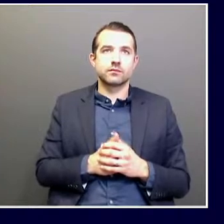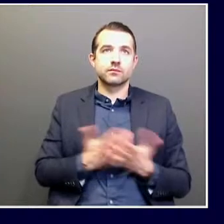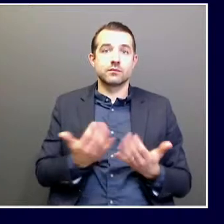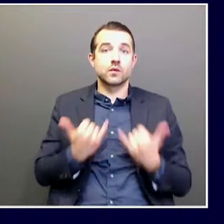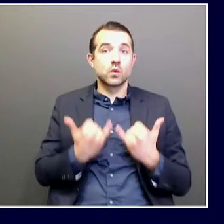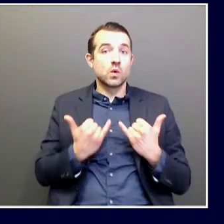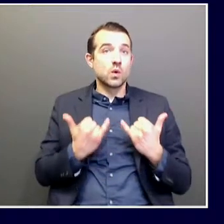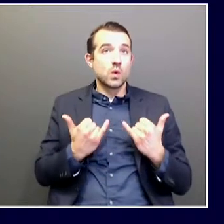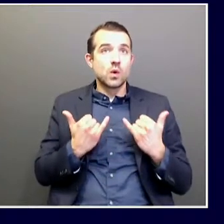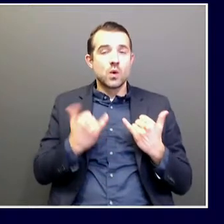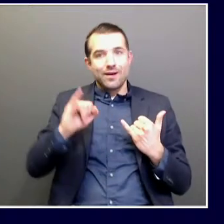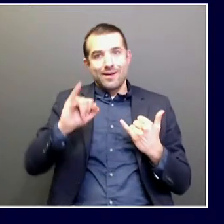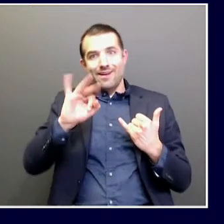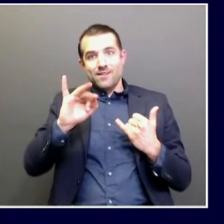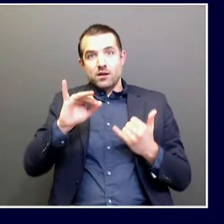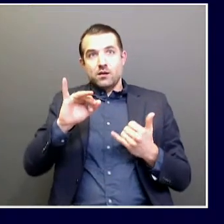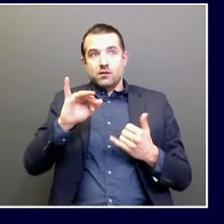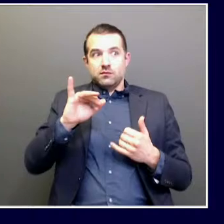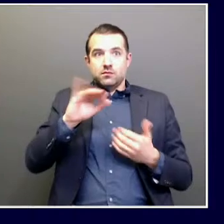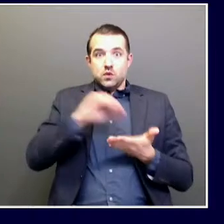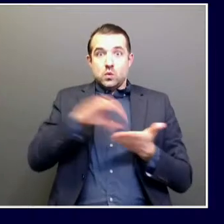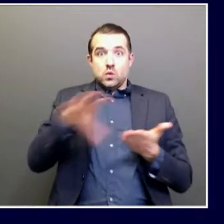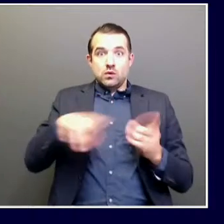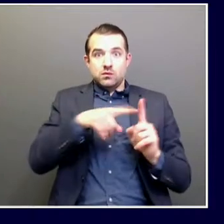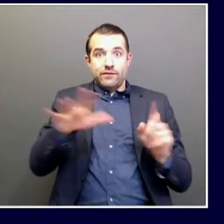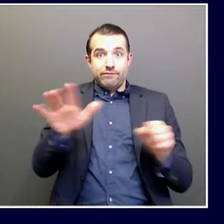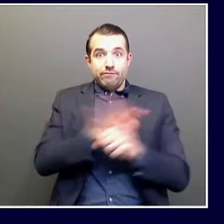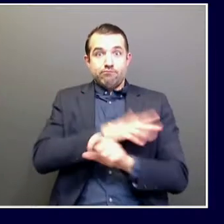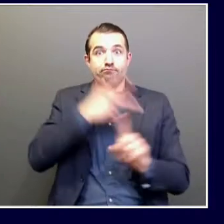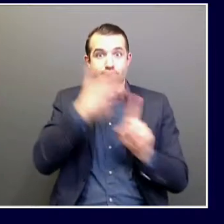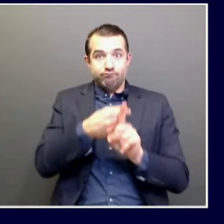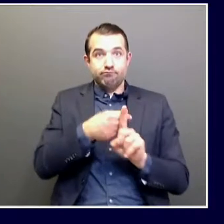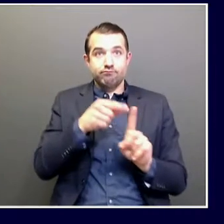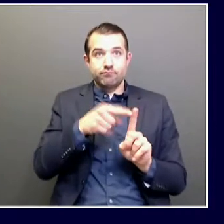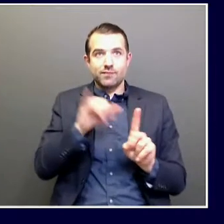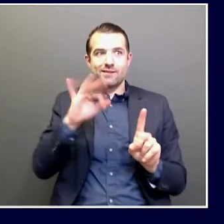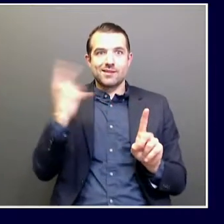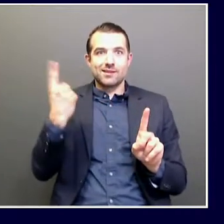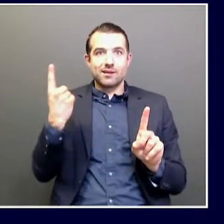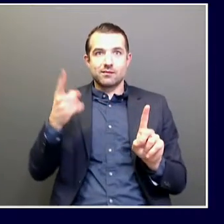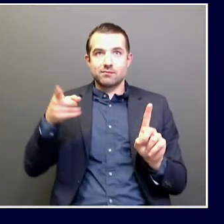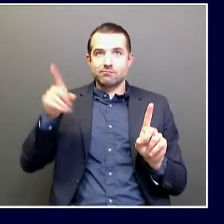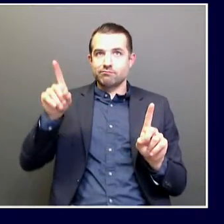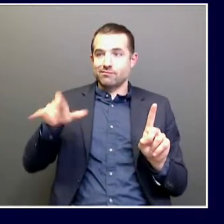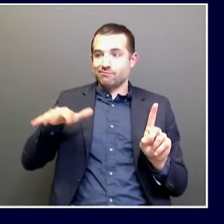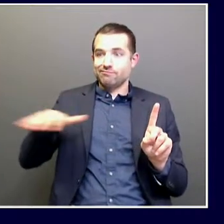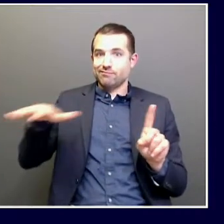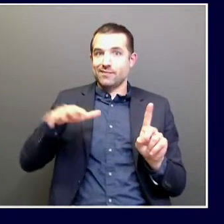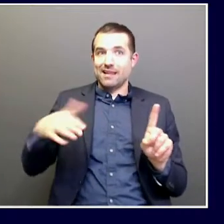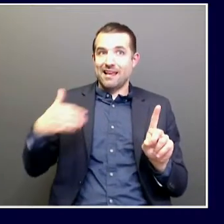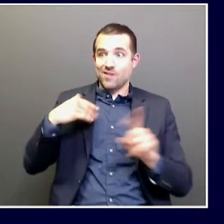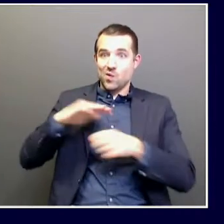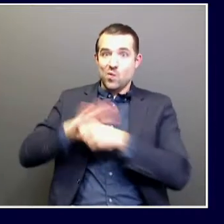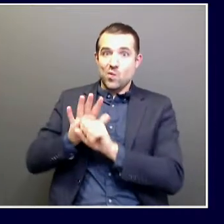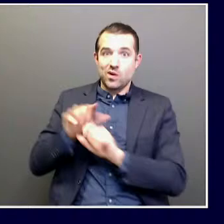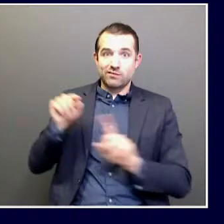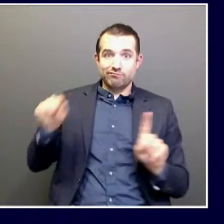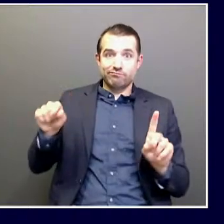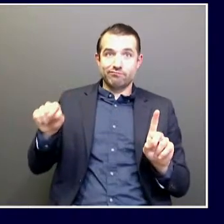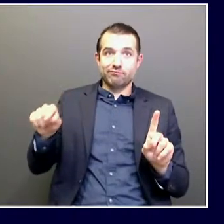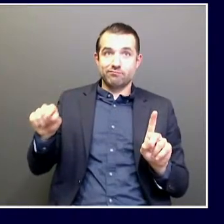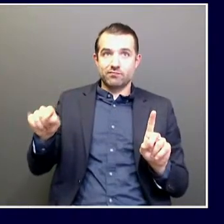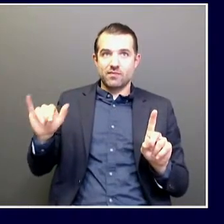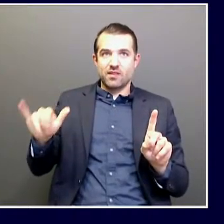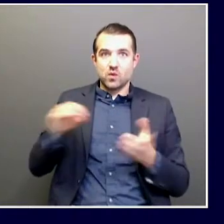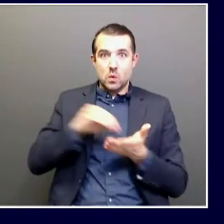fully vaccinated, if they're a close contact, they don't have to isolate and can continue going to school,